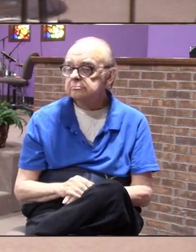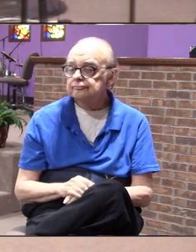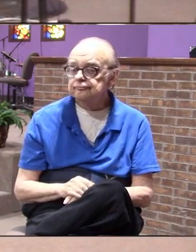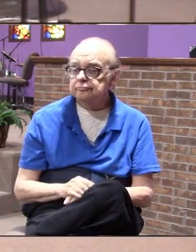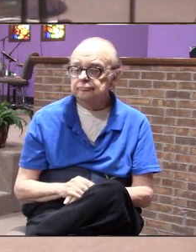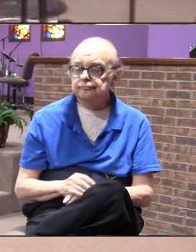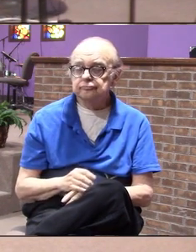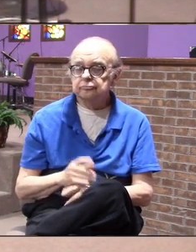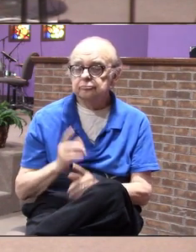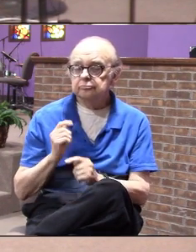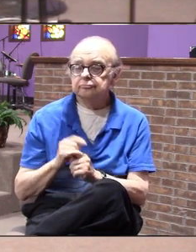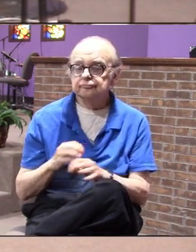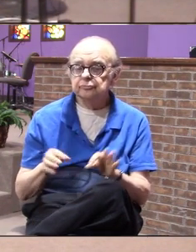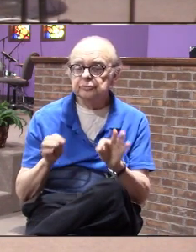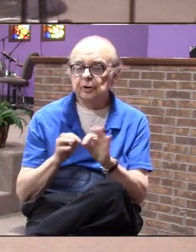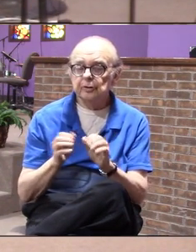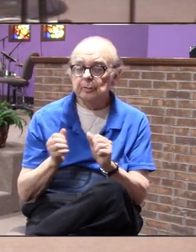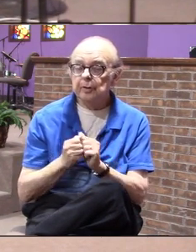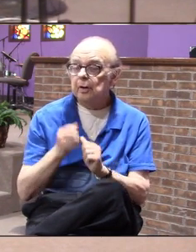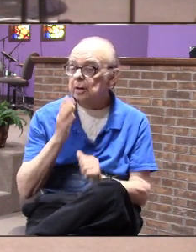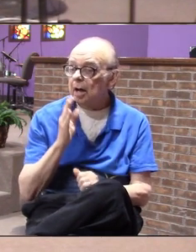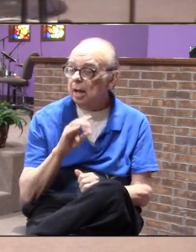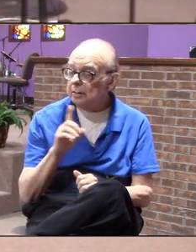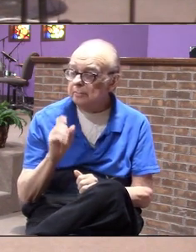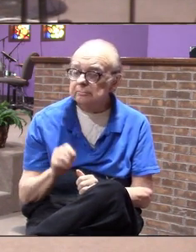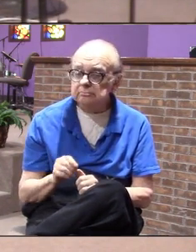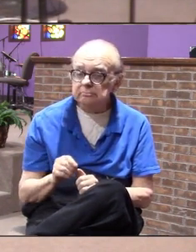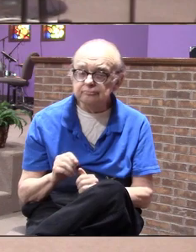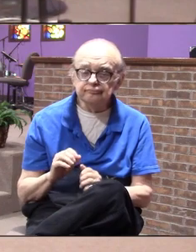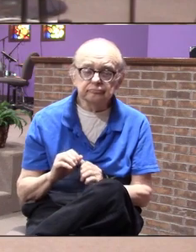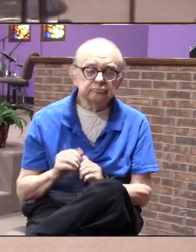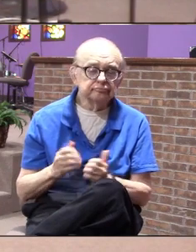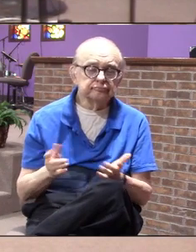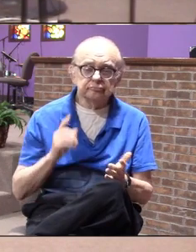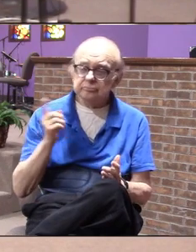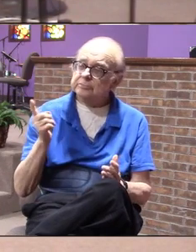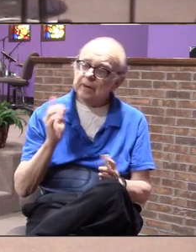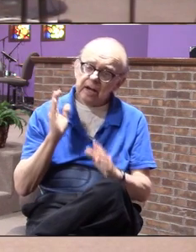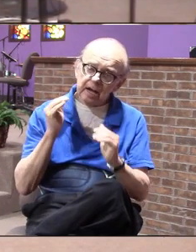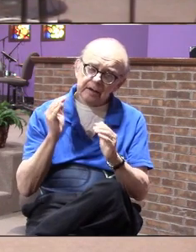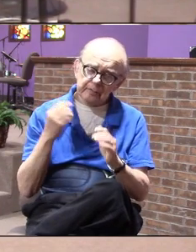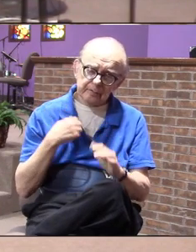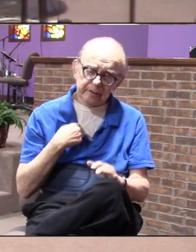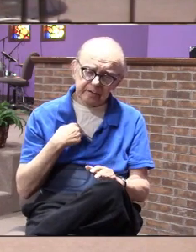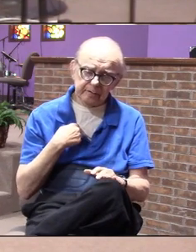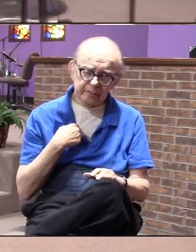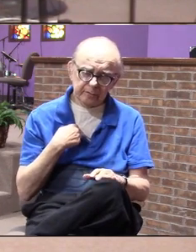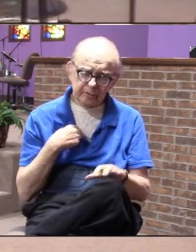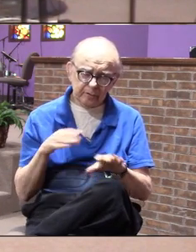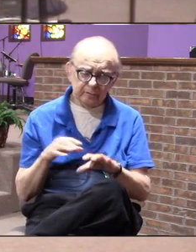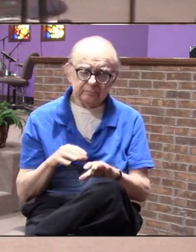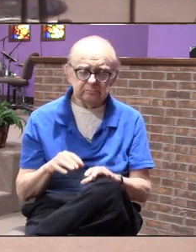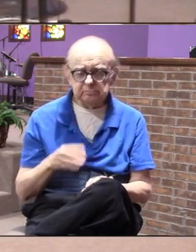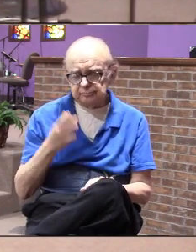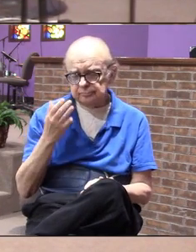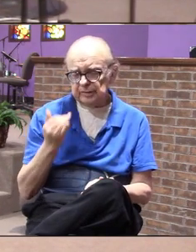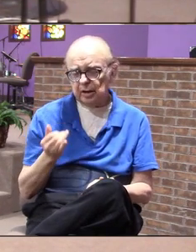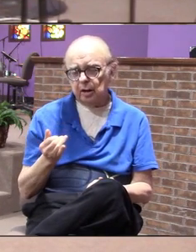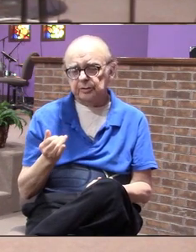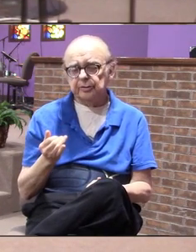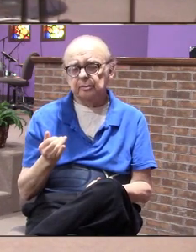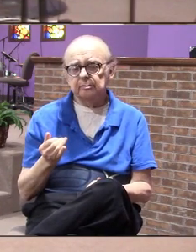And trustworthy in God and how He expects me to be.